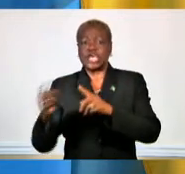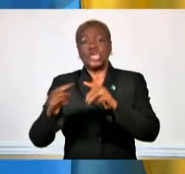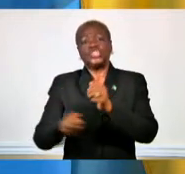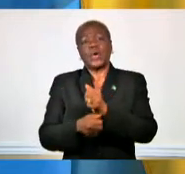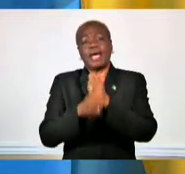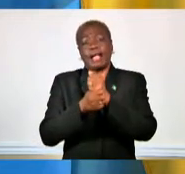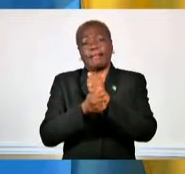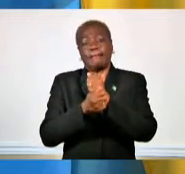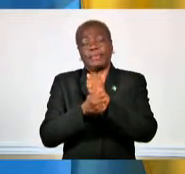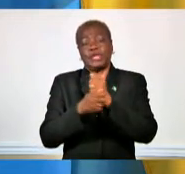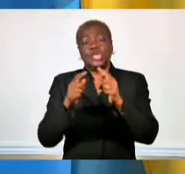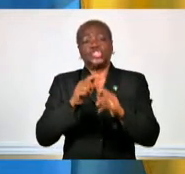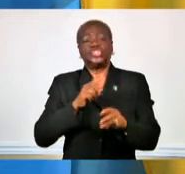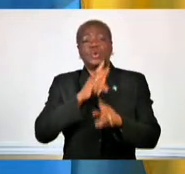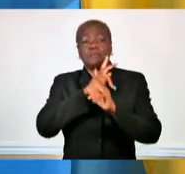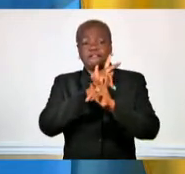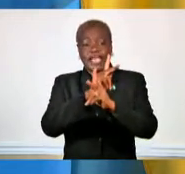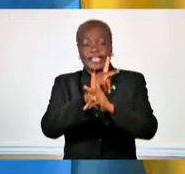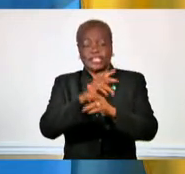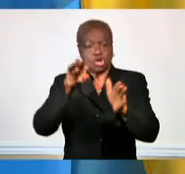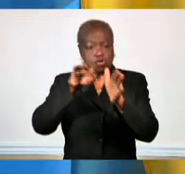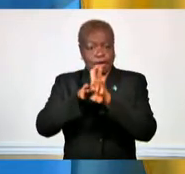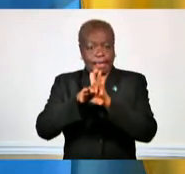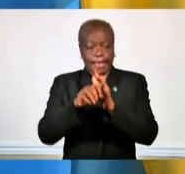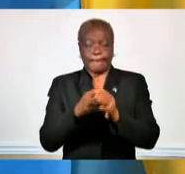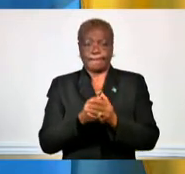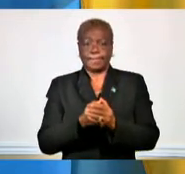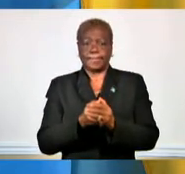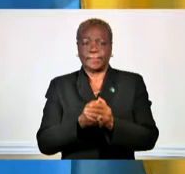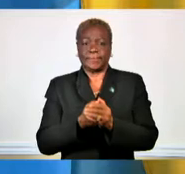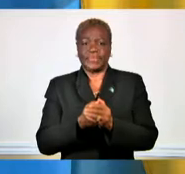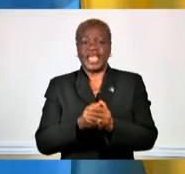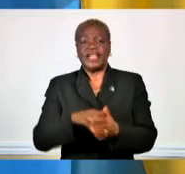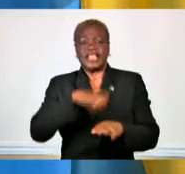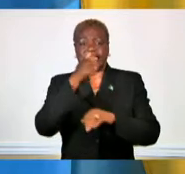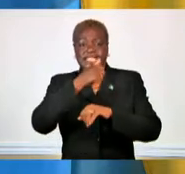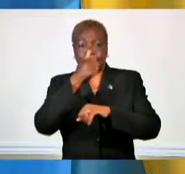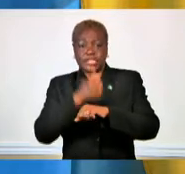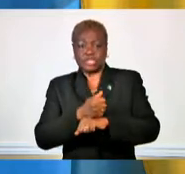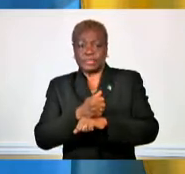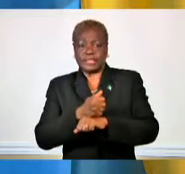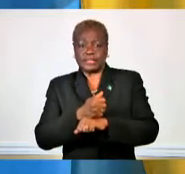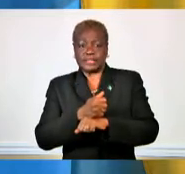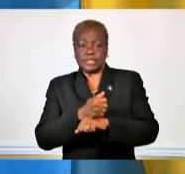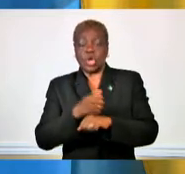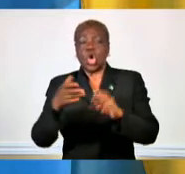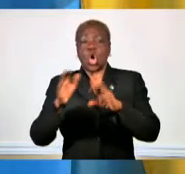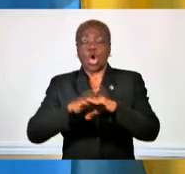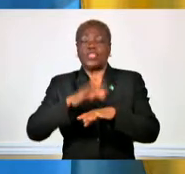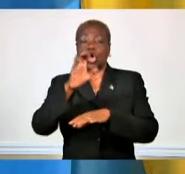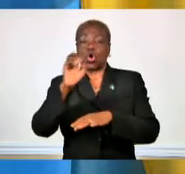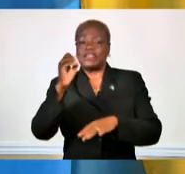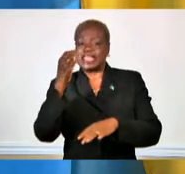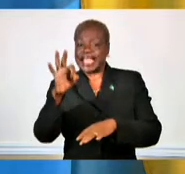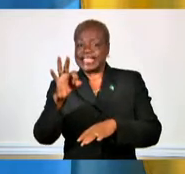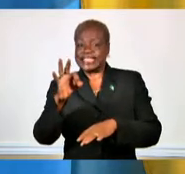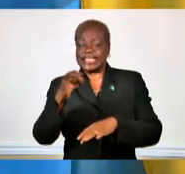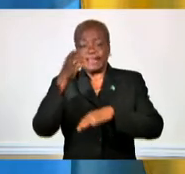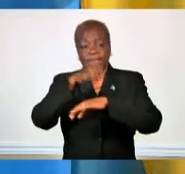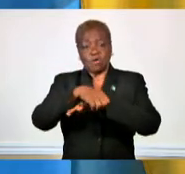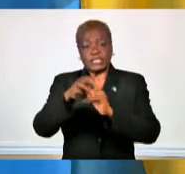help to prevent crime. The establishment of the COVID-19 Enforcement